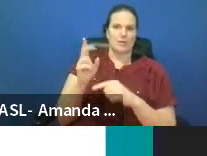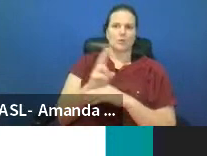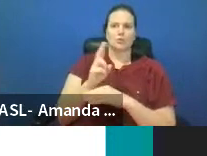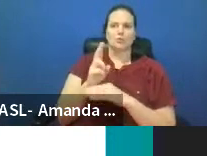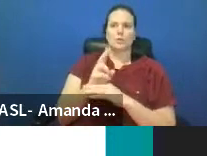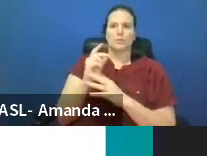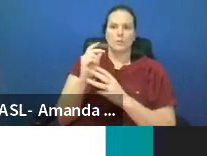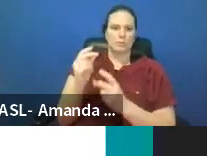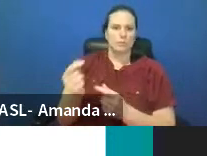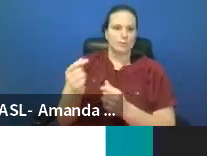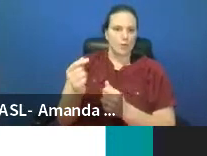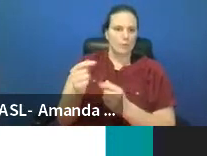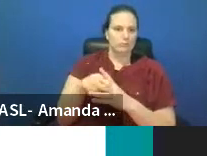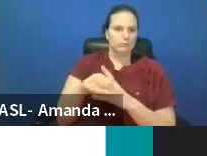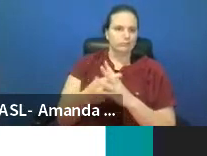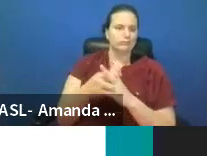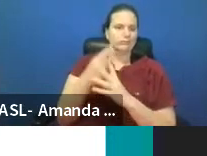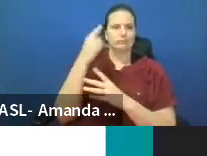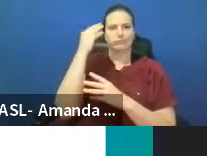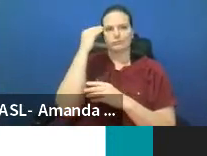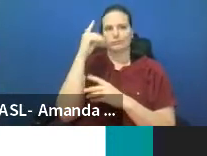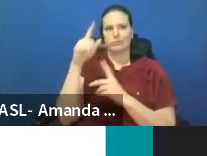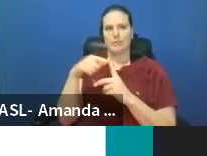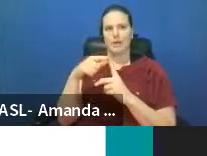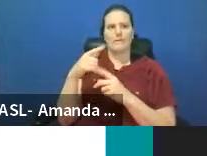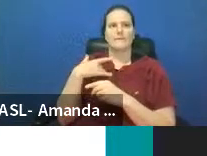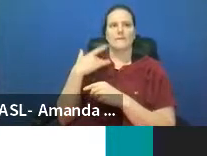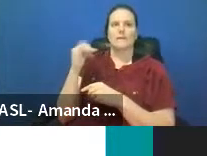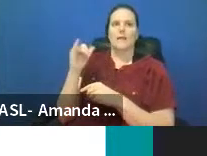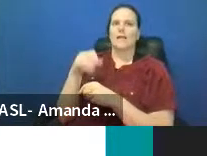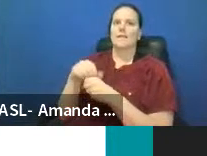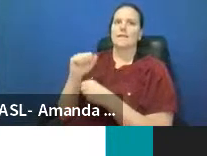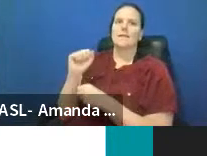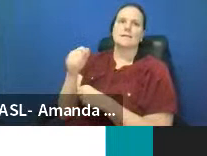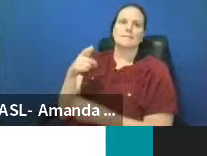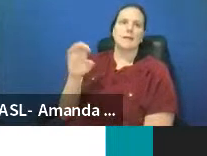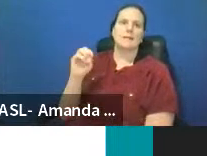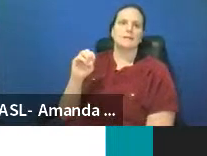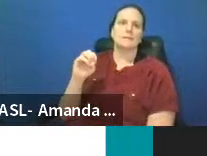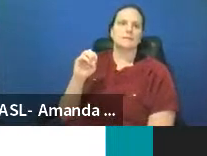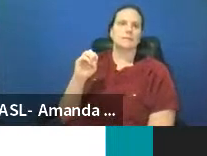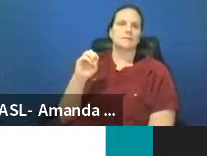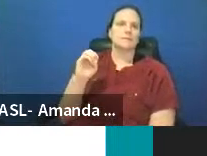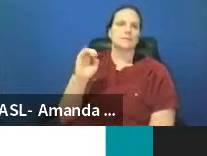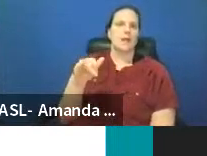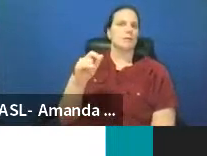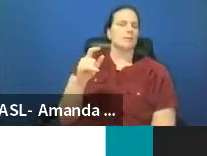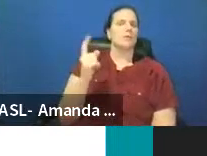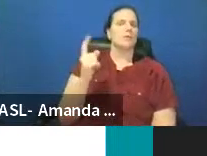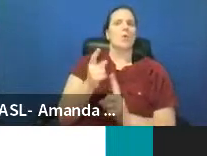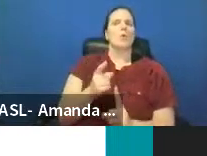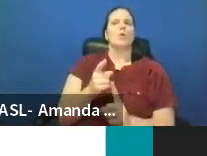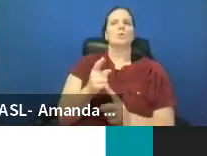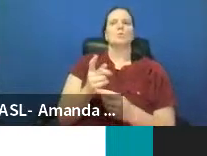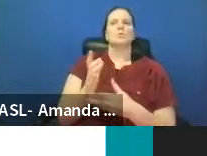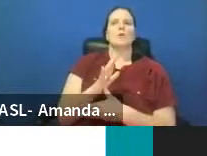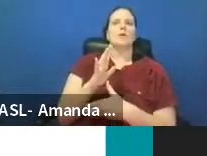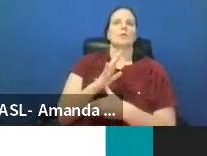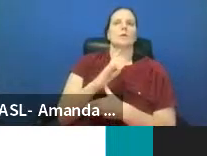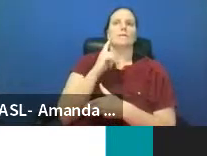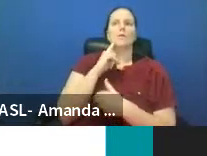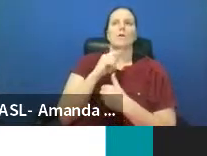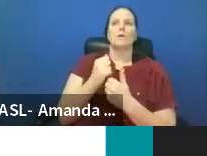prompt to start to think about what it would feel like to be in these spaces and to think about what could be some goals and priorities for